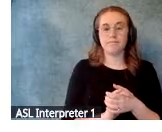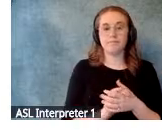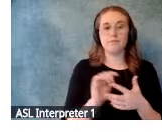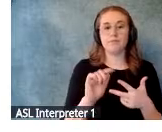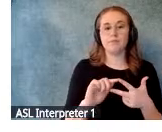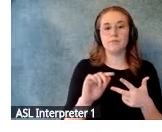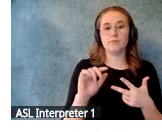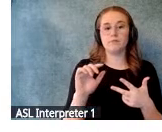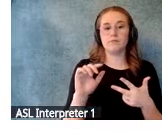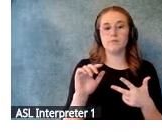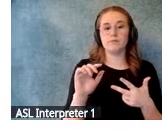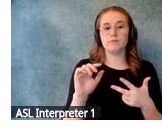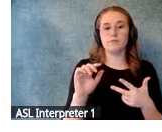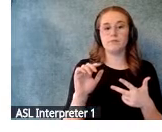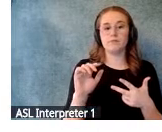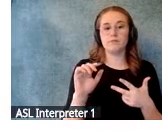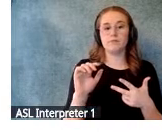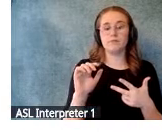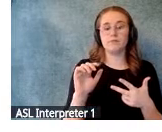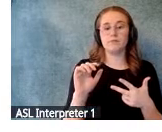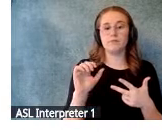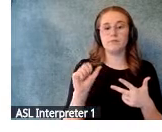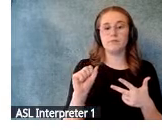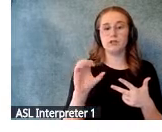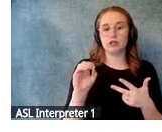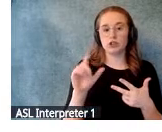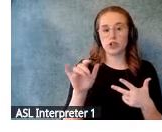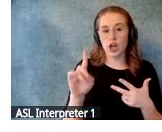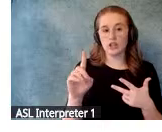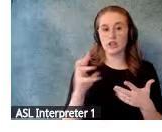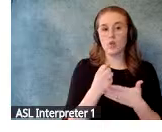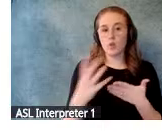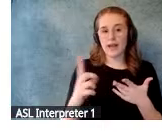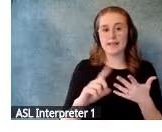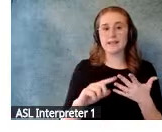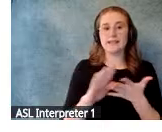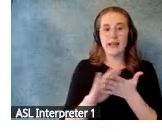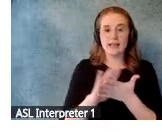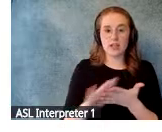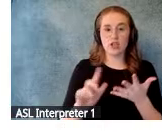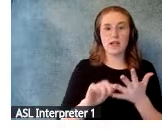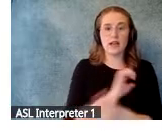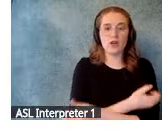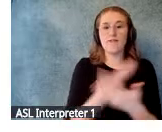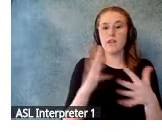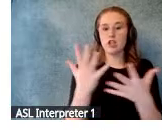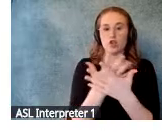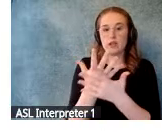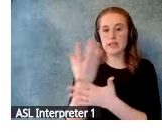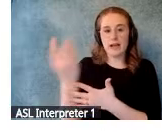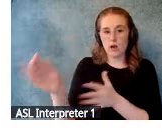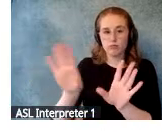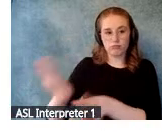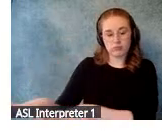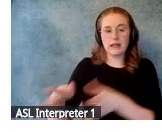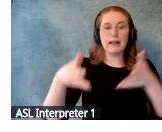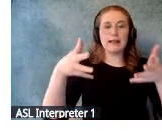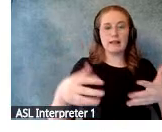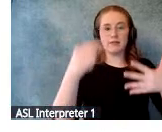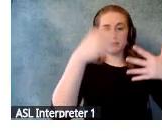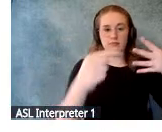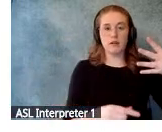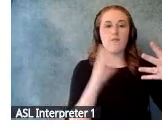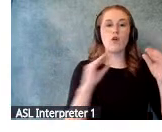solid waste, and sanitation and energy were all screened out, which leaves the following areas for